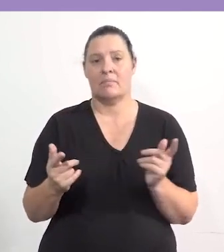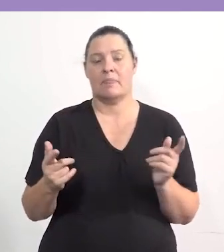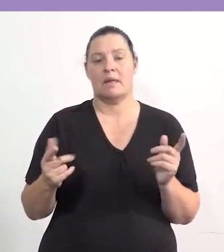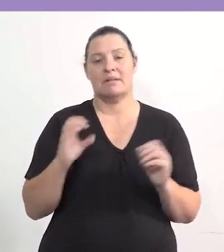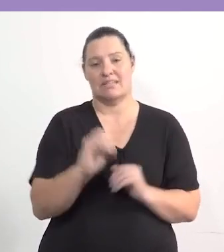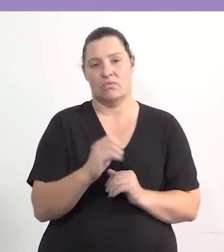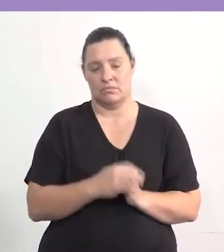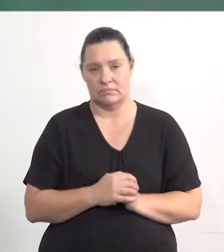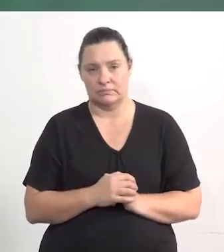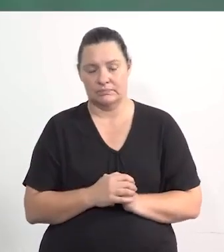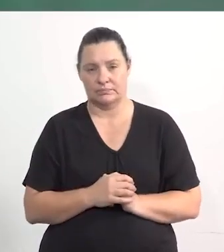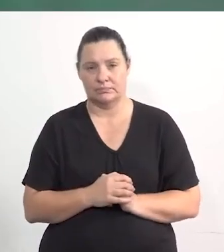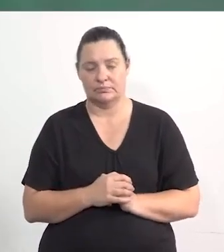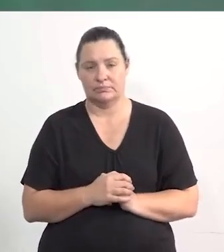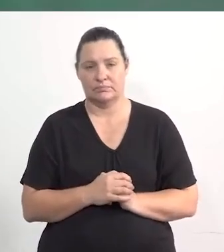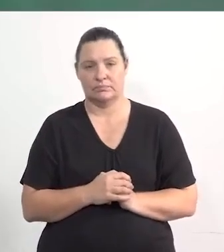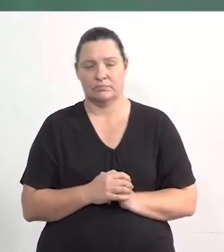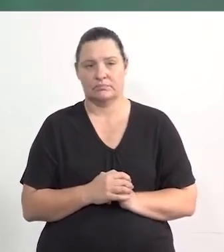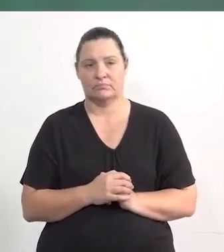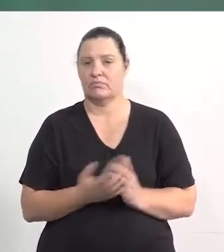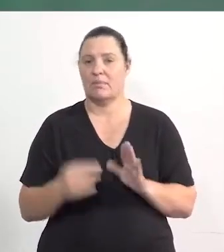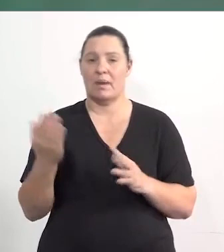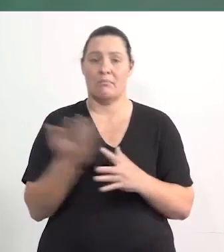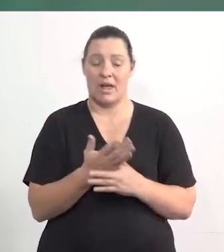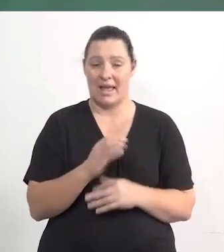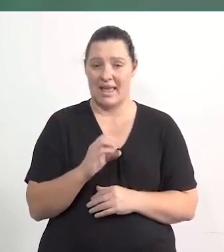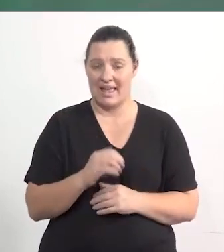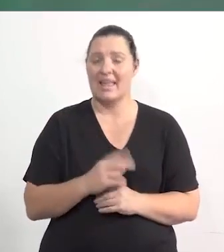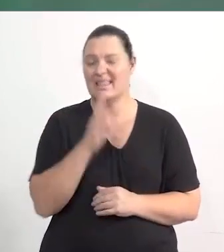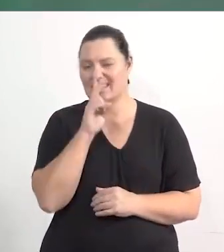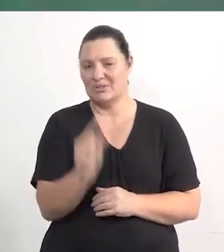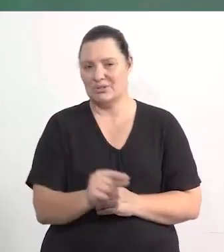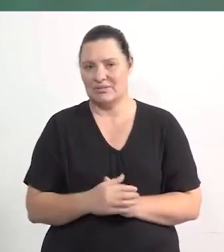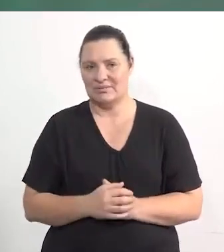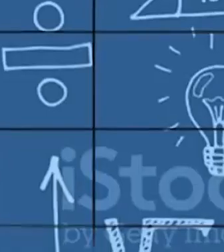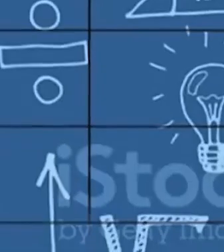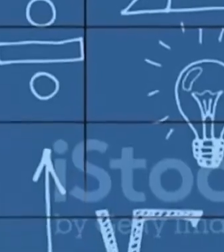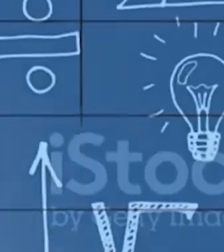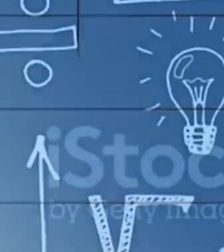to 0. Okay, so let's go to the ad break and then we'll see you just now.